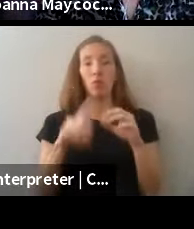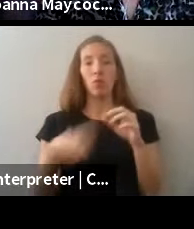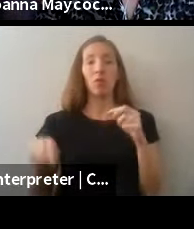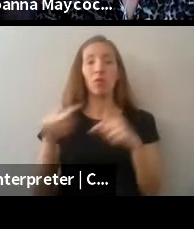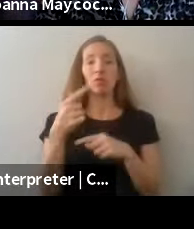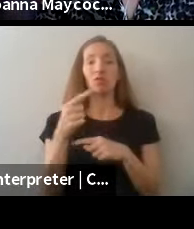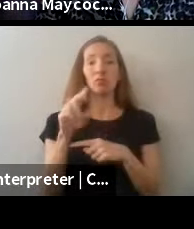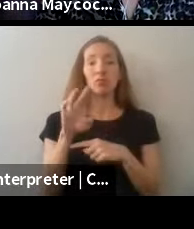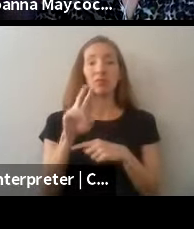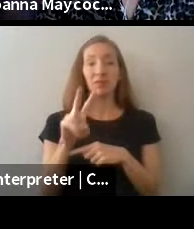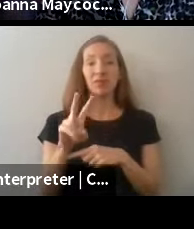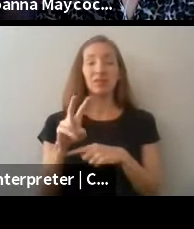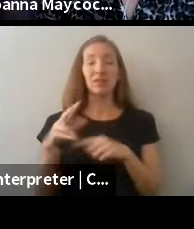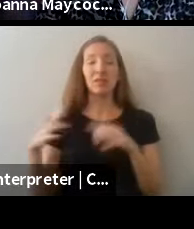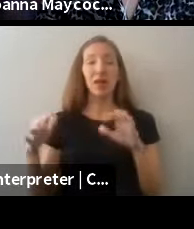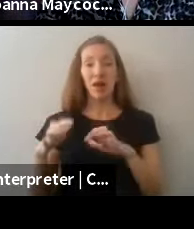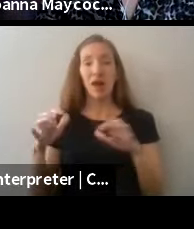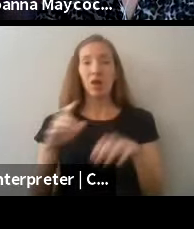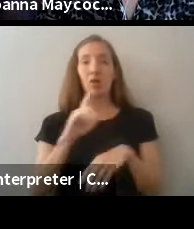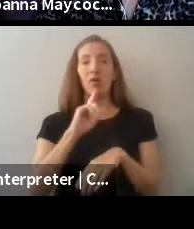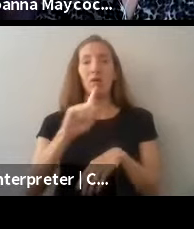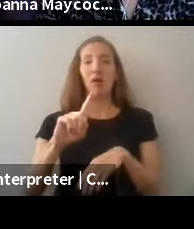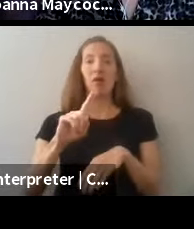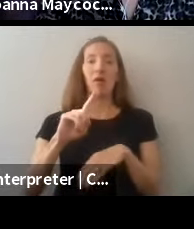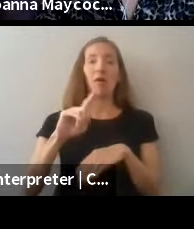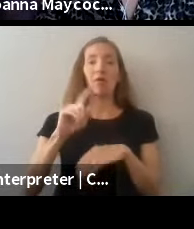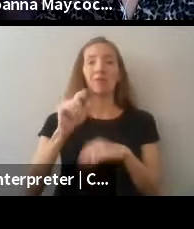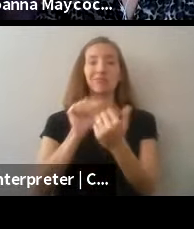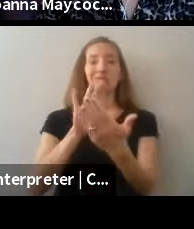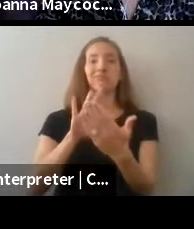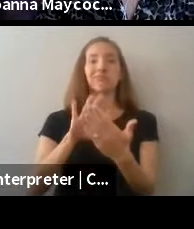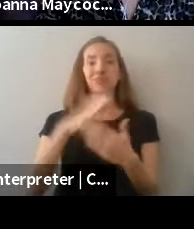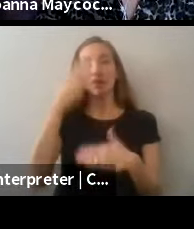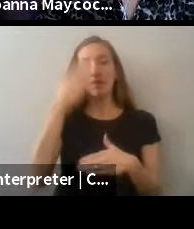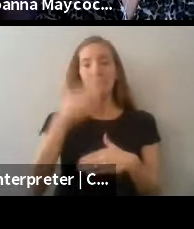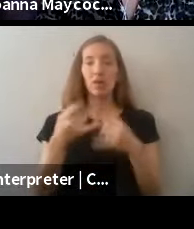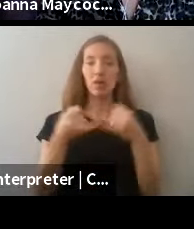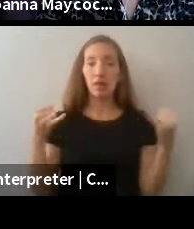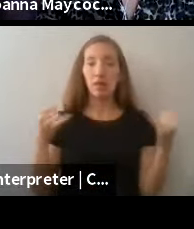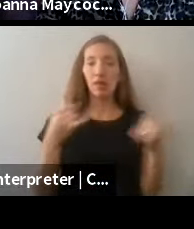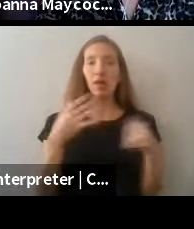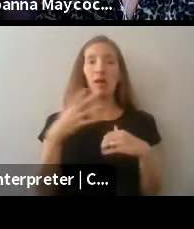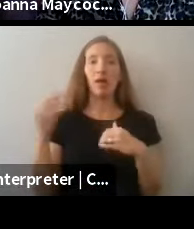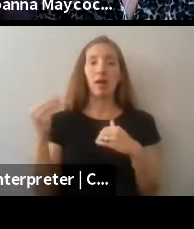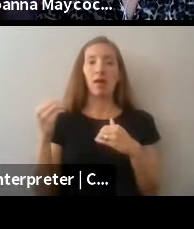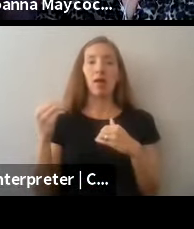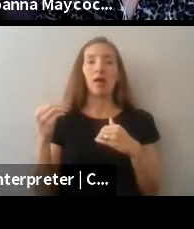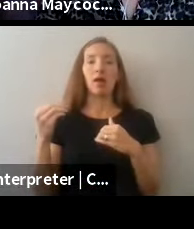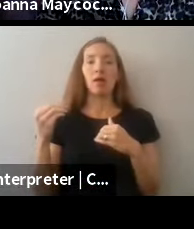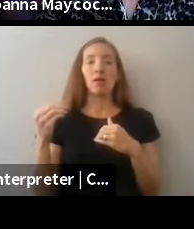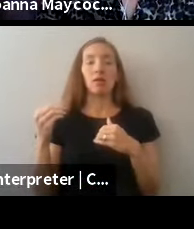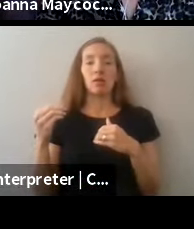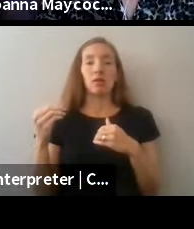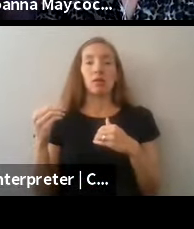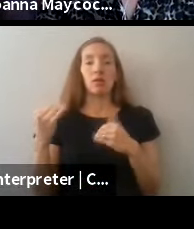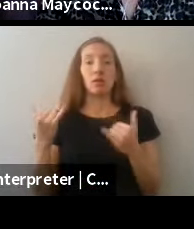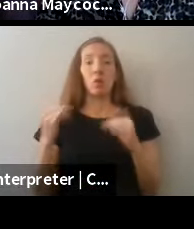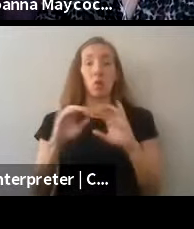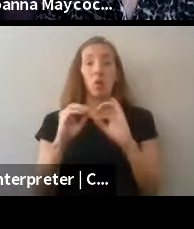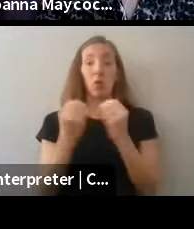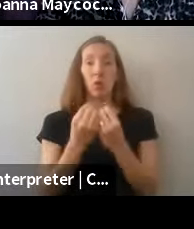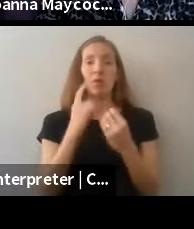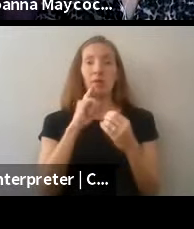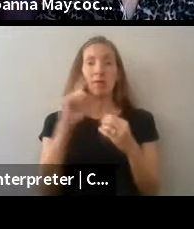you know, these organisations are terribly underfunded. In 16-17, only 1% of all gender-focused aid went to women's